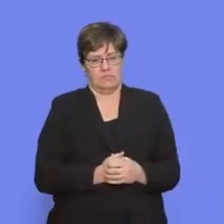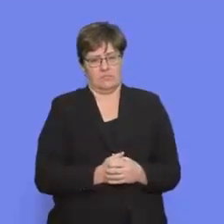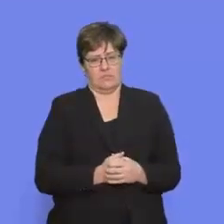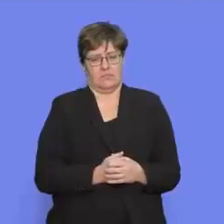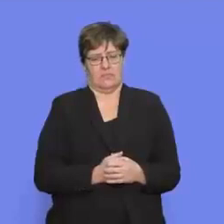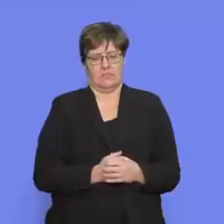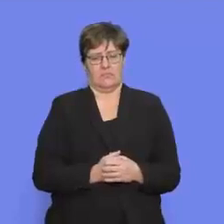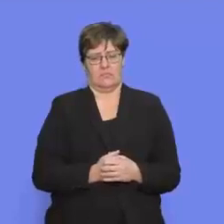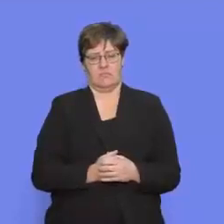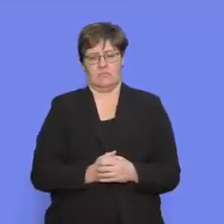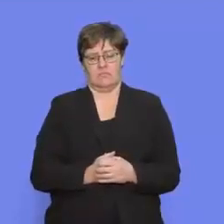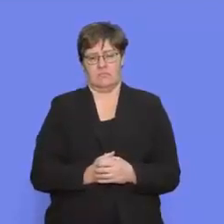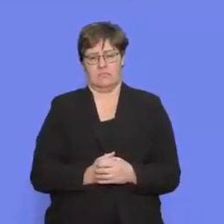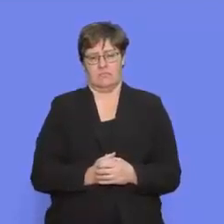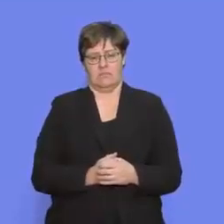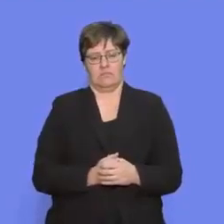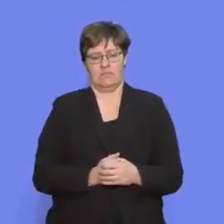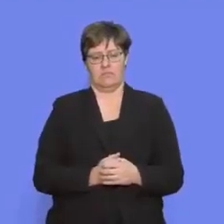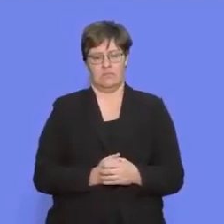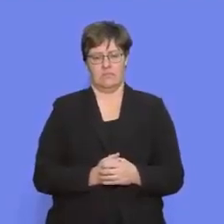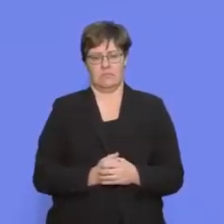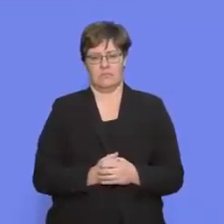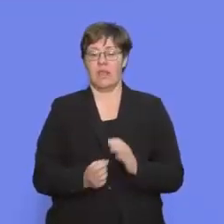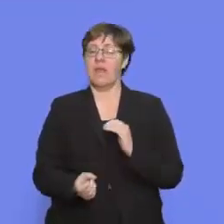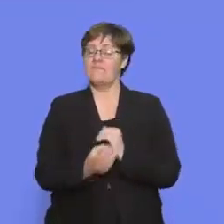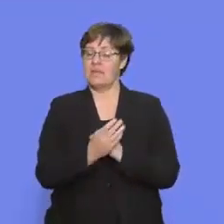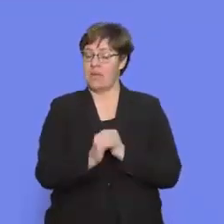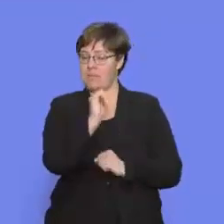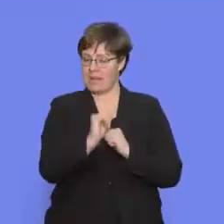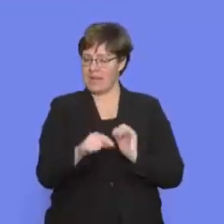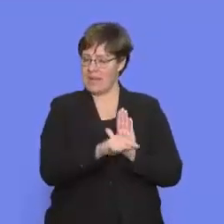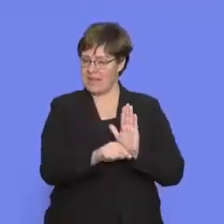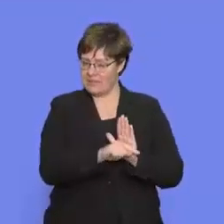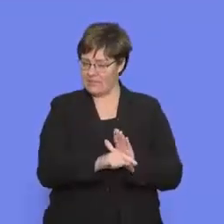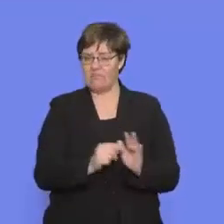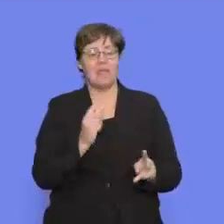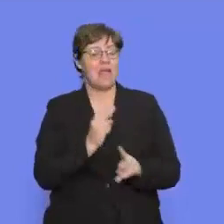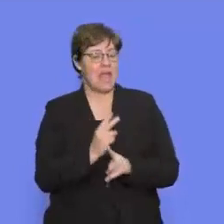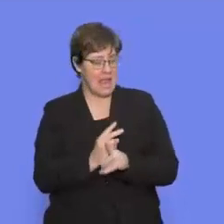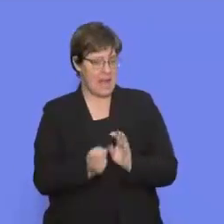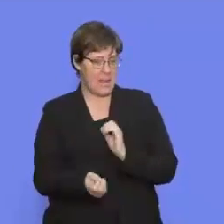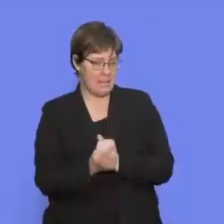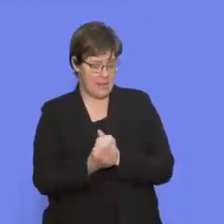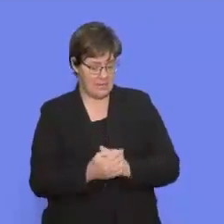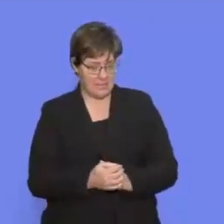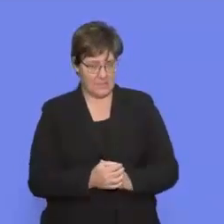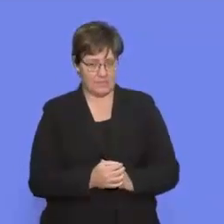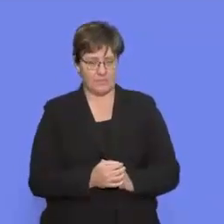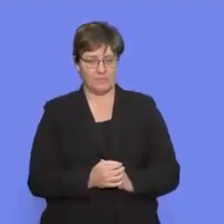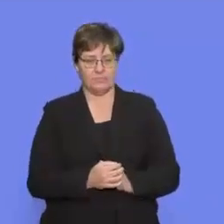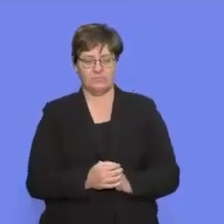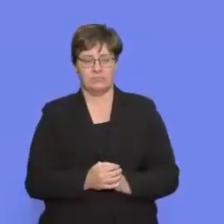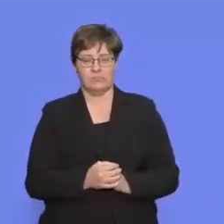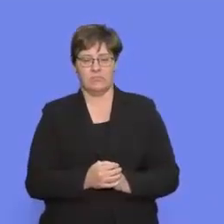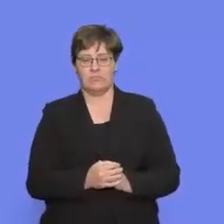Feedback mechanism, negative feedback mechanism again on this. We're looking at one, increase in carbon